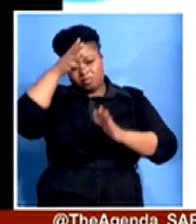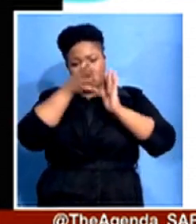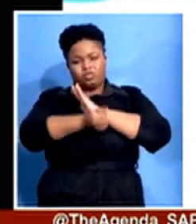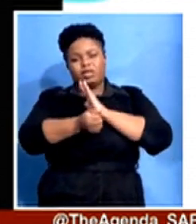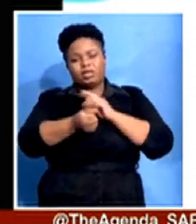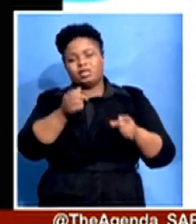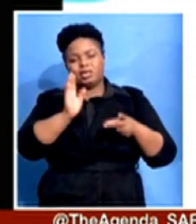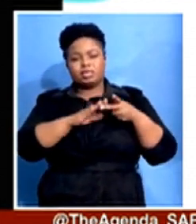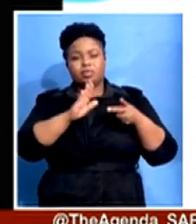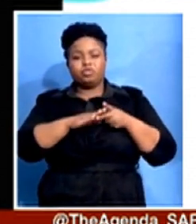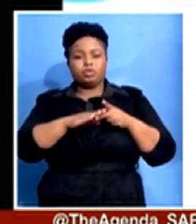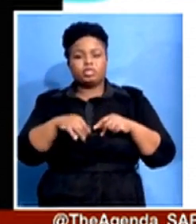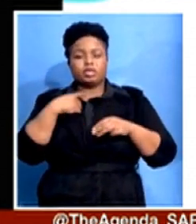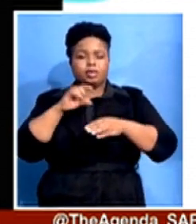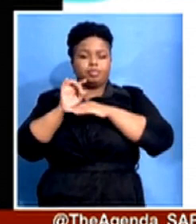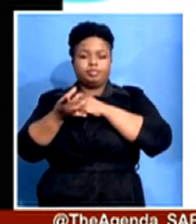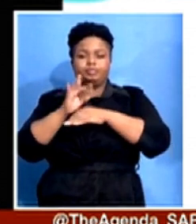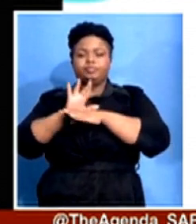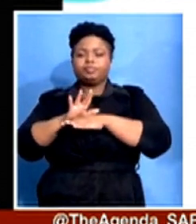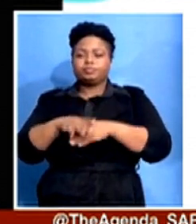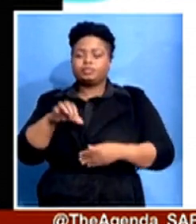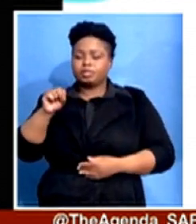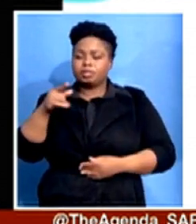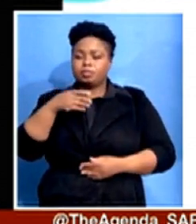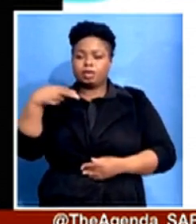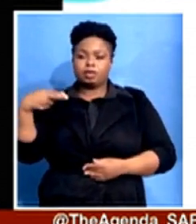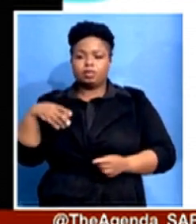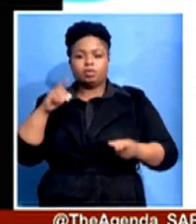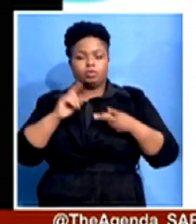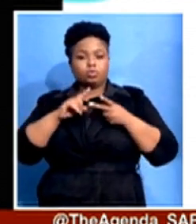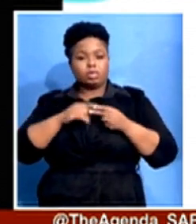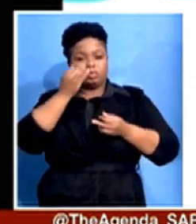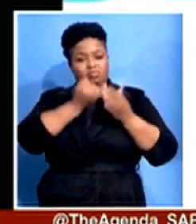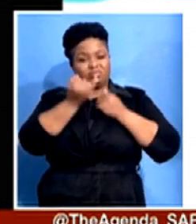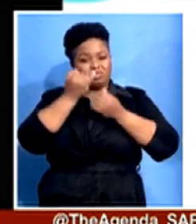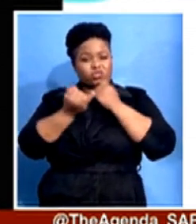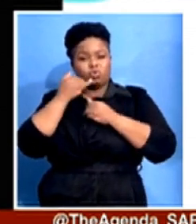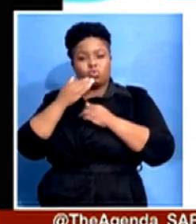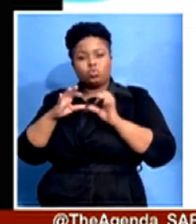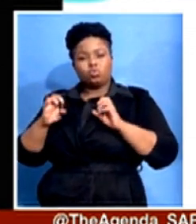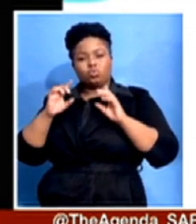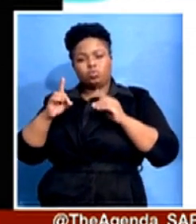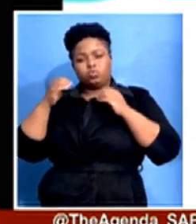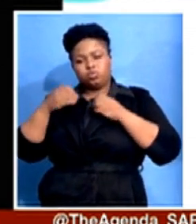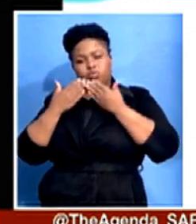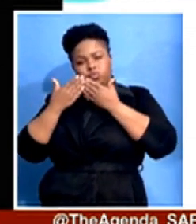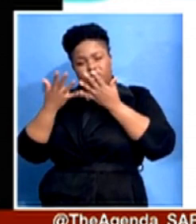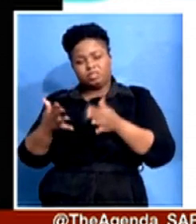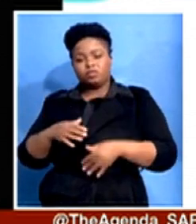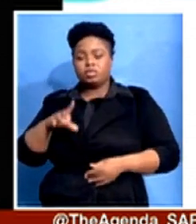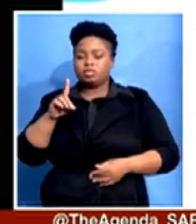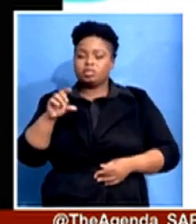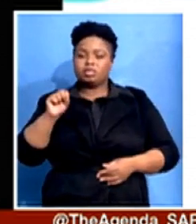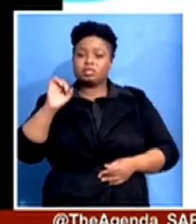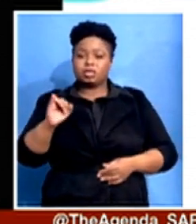SAHPRA, and these are individuals in academia, etc. So the role that the DSI plays really in supporting this,